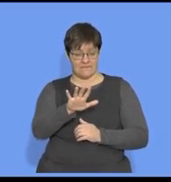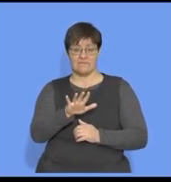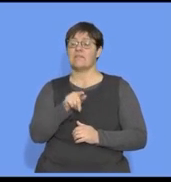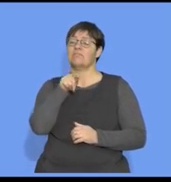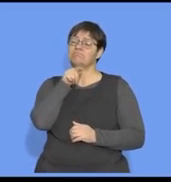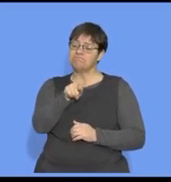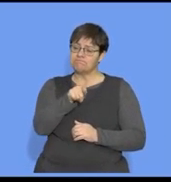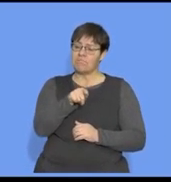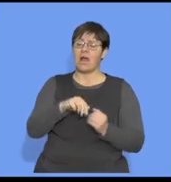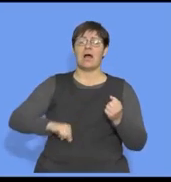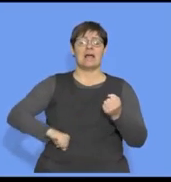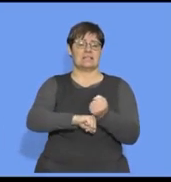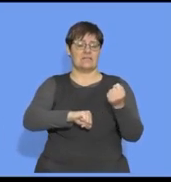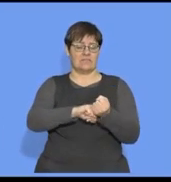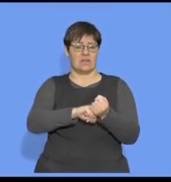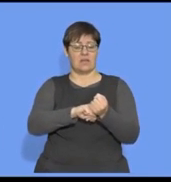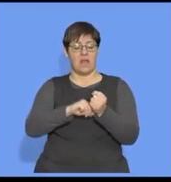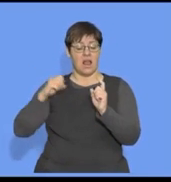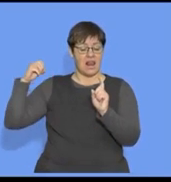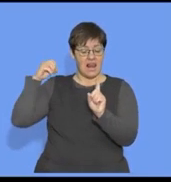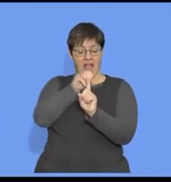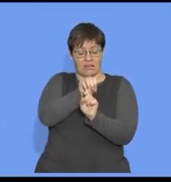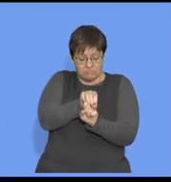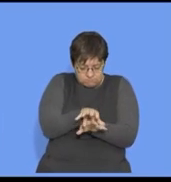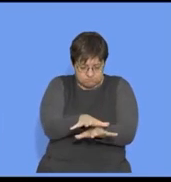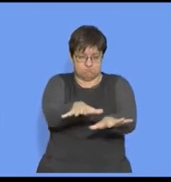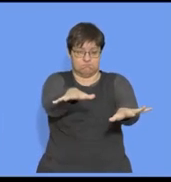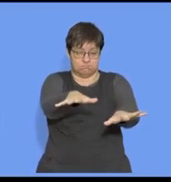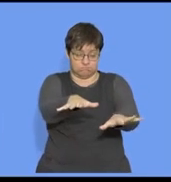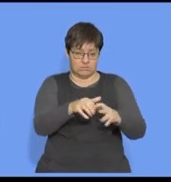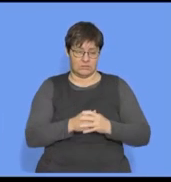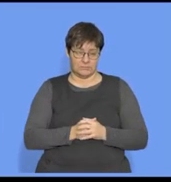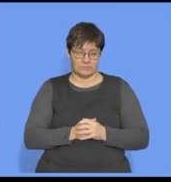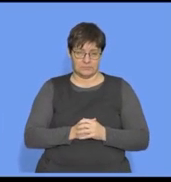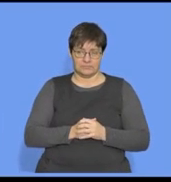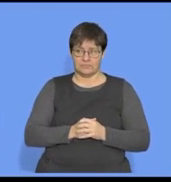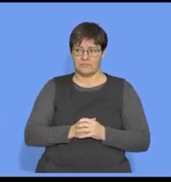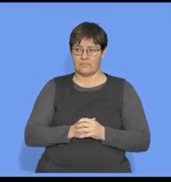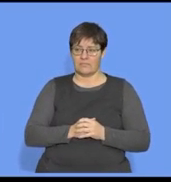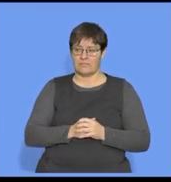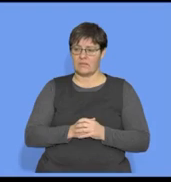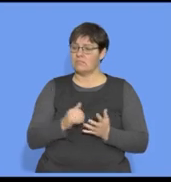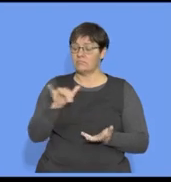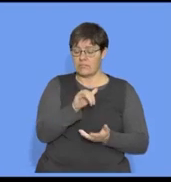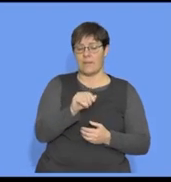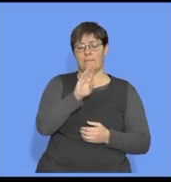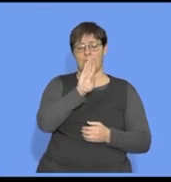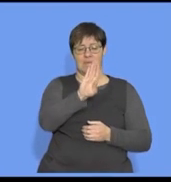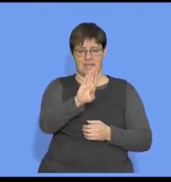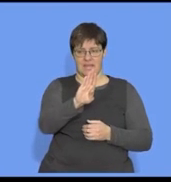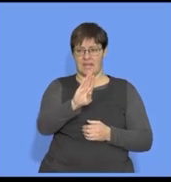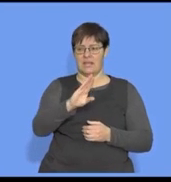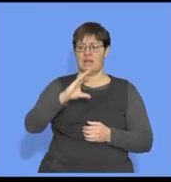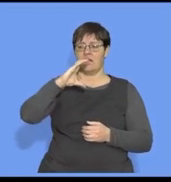5, a part that assists in the refraction of light rays. Which one will